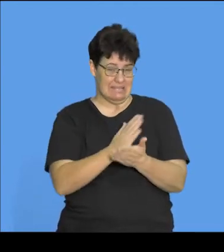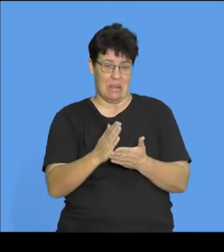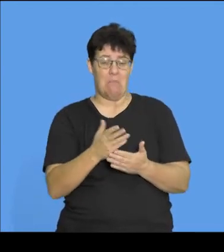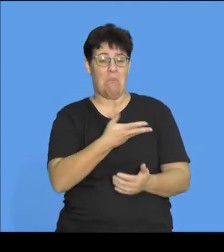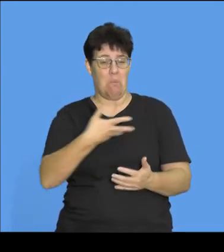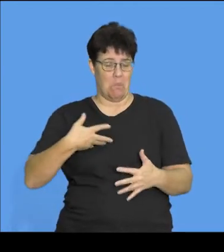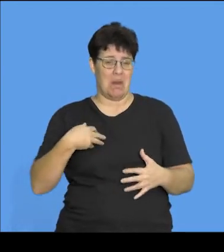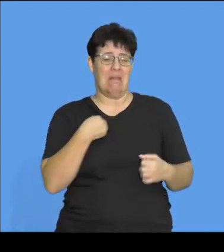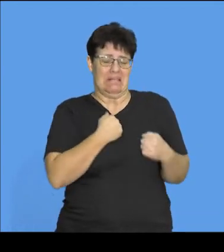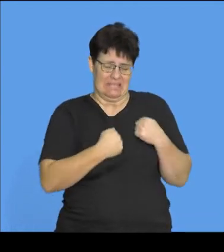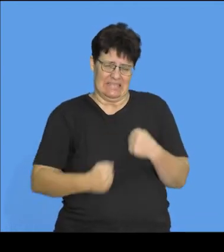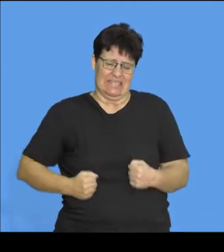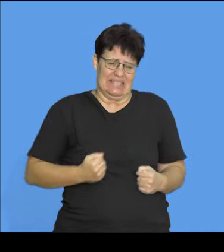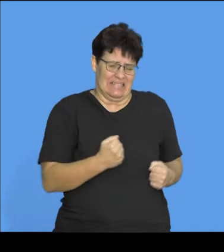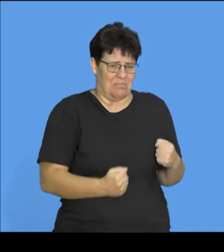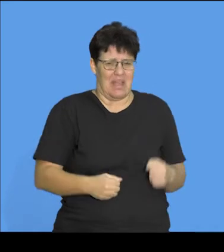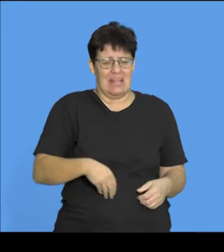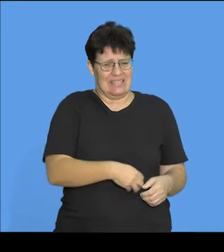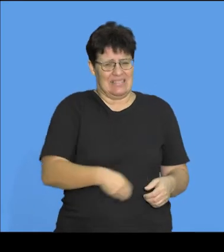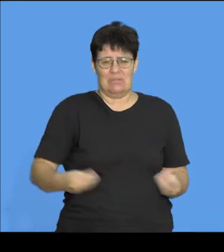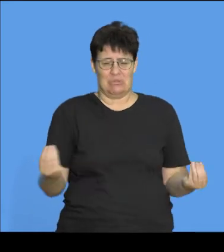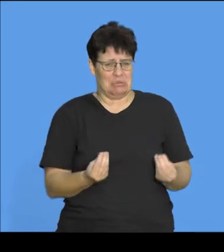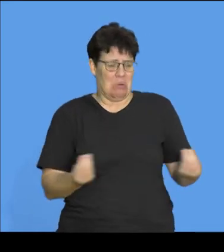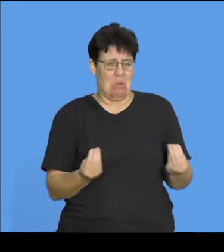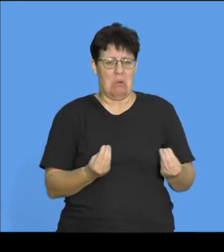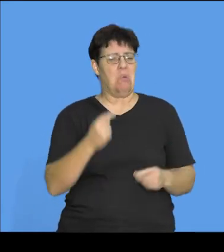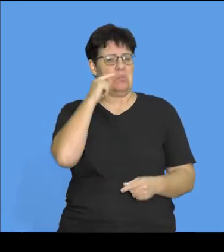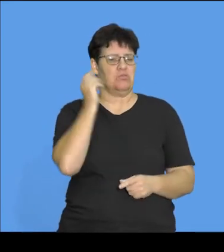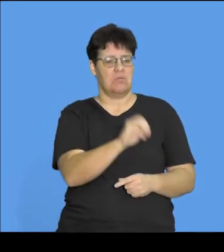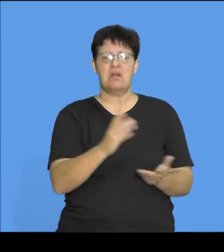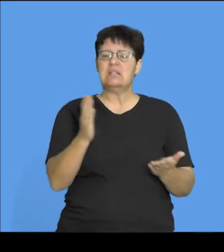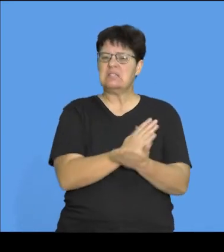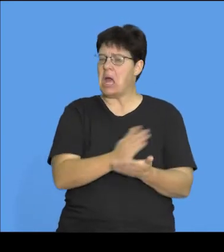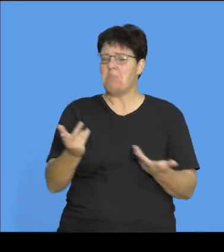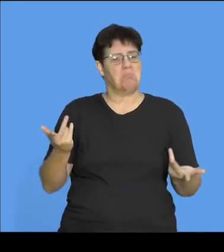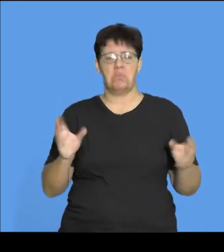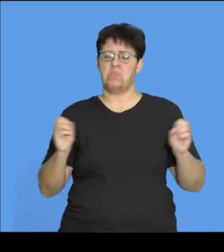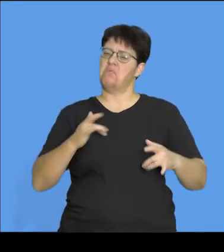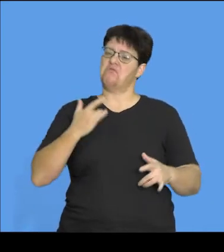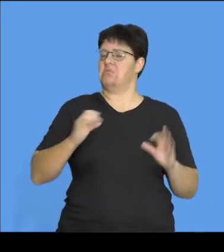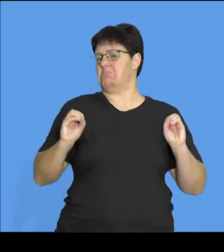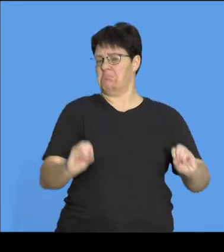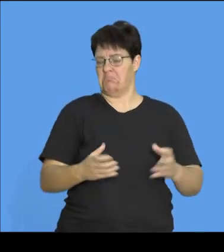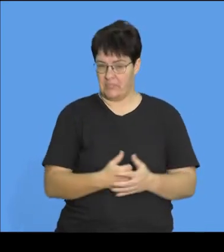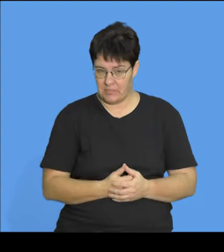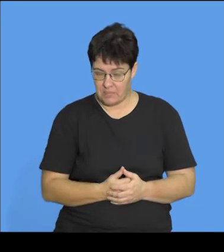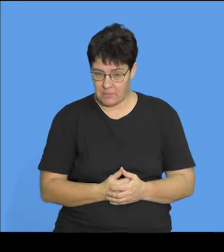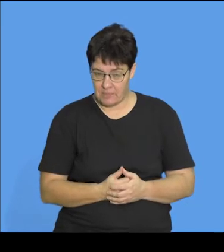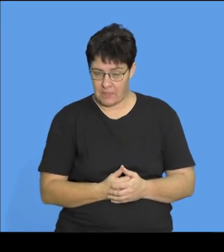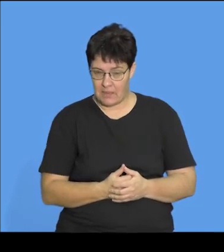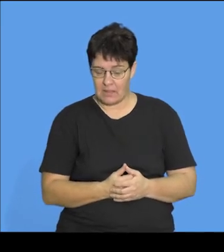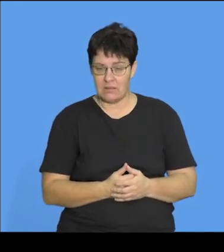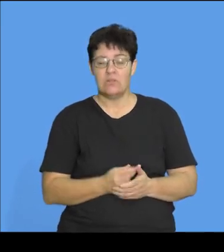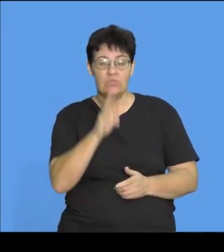menstruation, while others have little to no side effects or discomfort. So you would see that towards the end